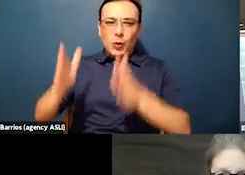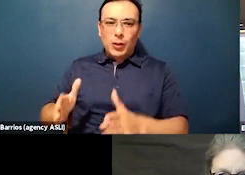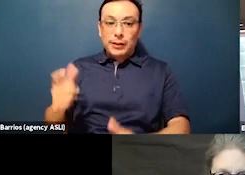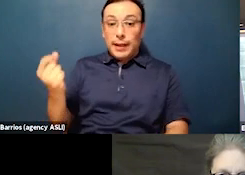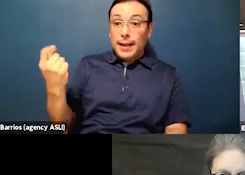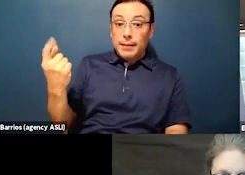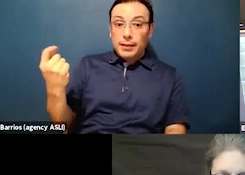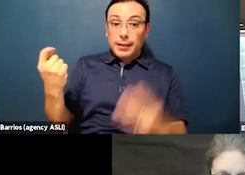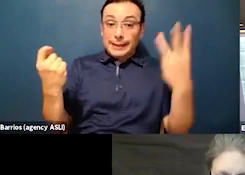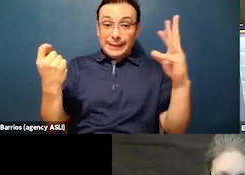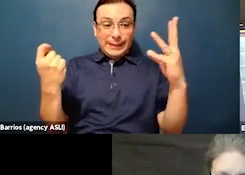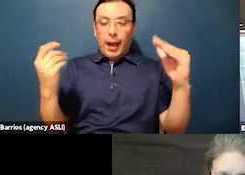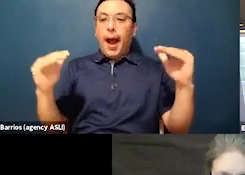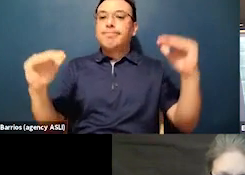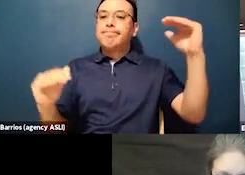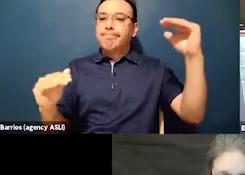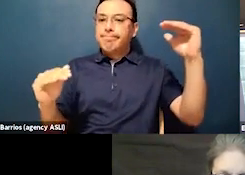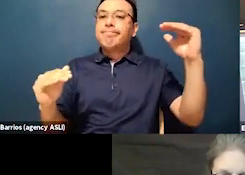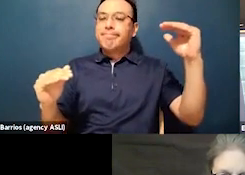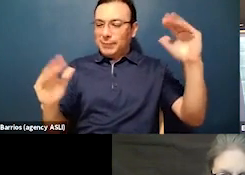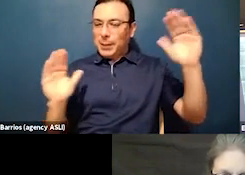people without disabilities.